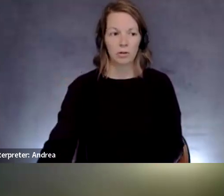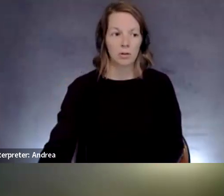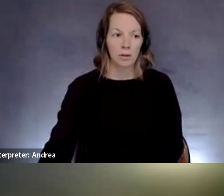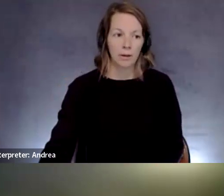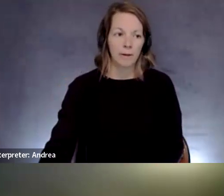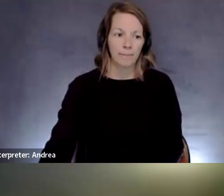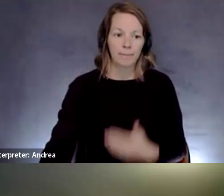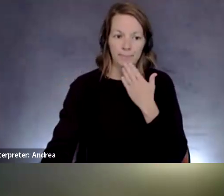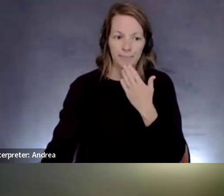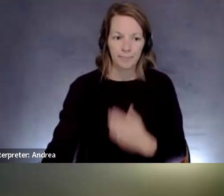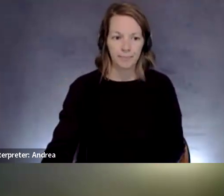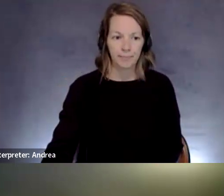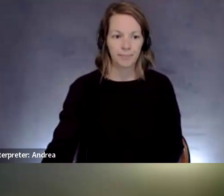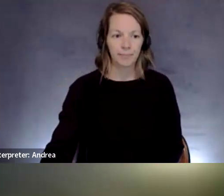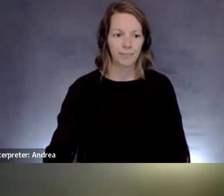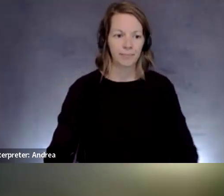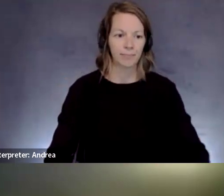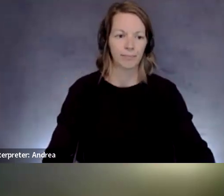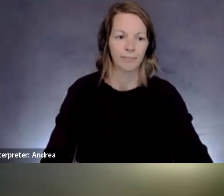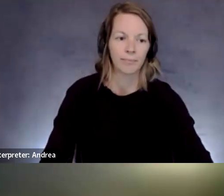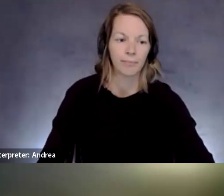Thank you, Brian.